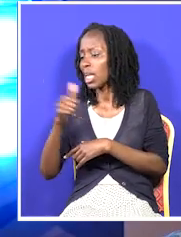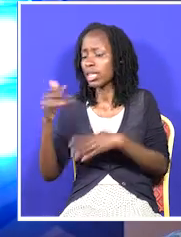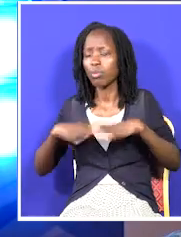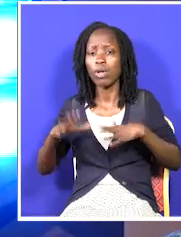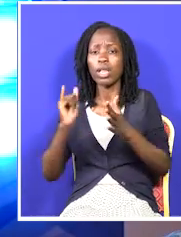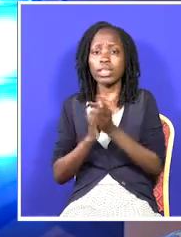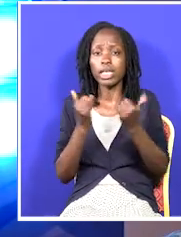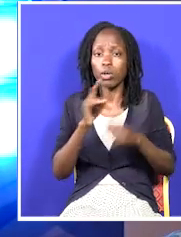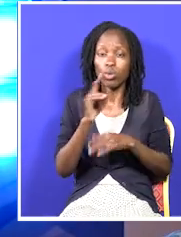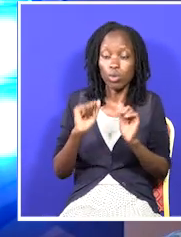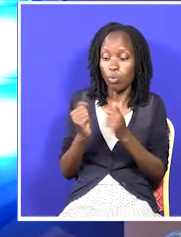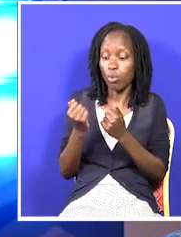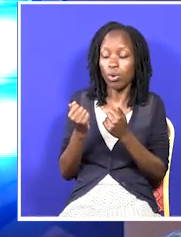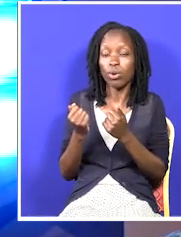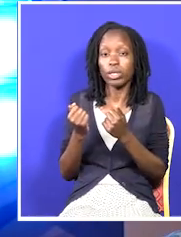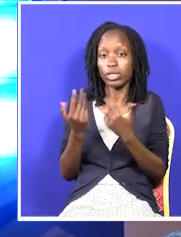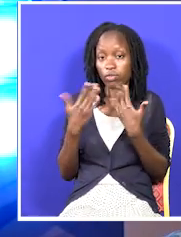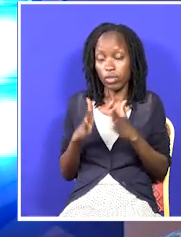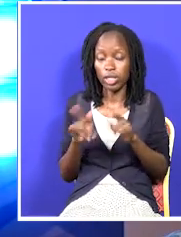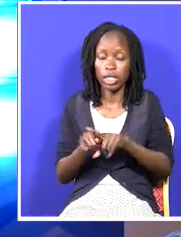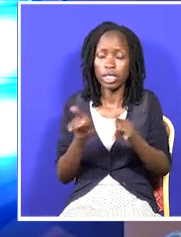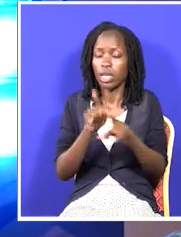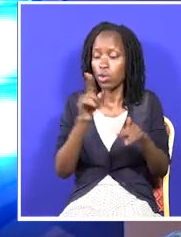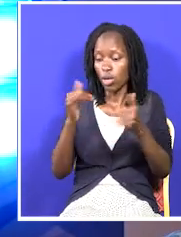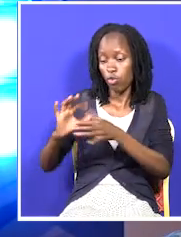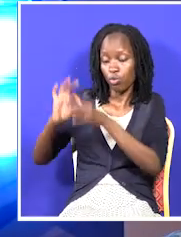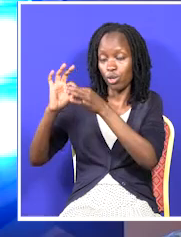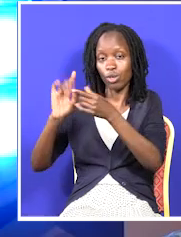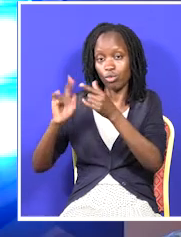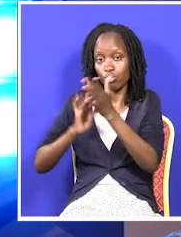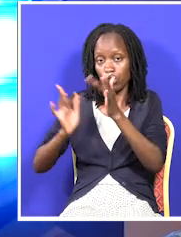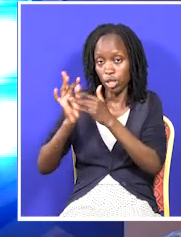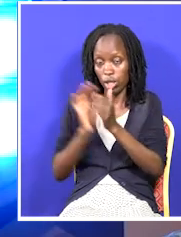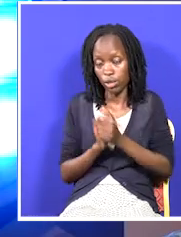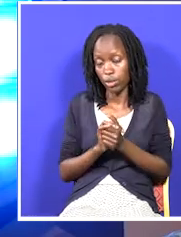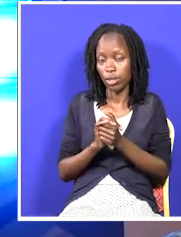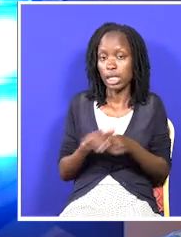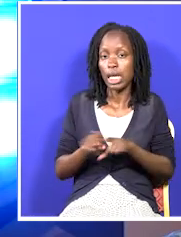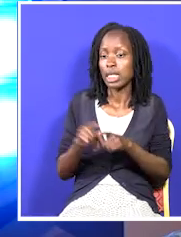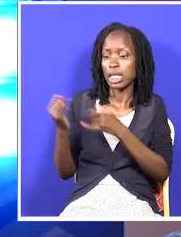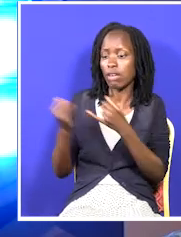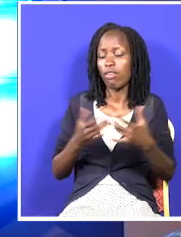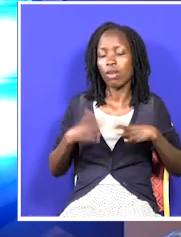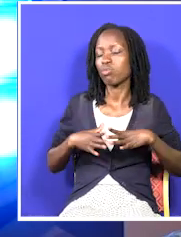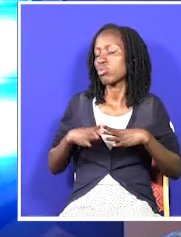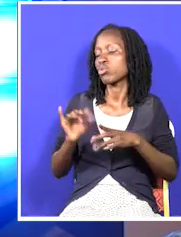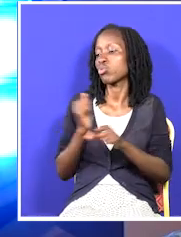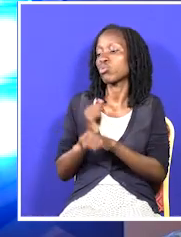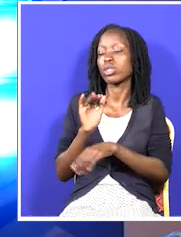them that now I'm a born-again Christian. Now I belong to Jesus. And invite them to do the